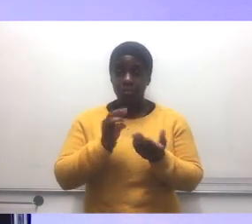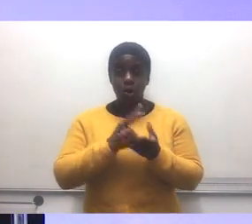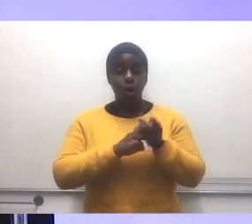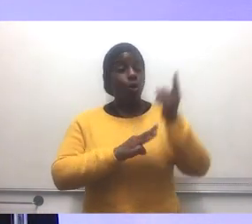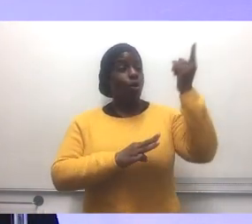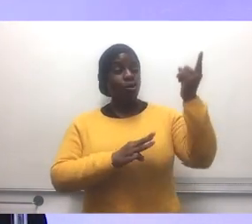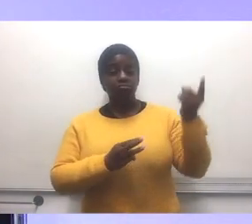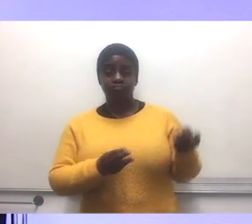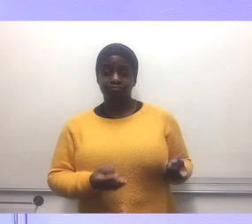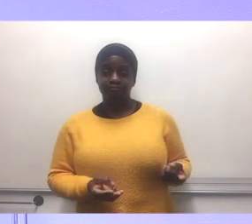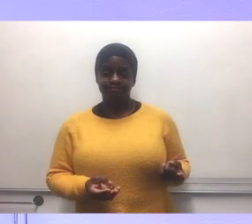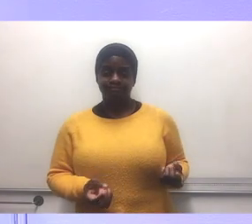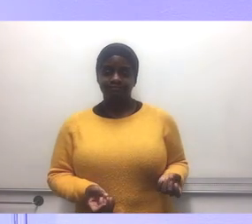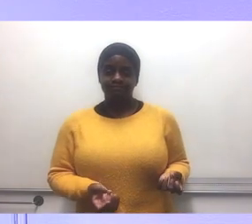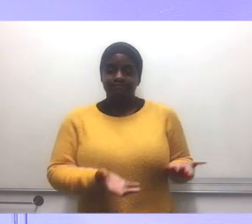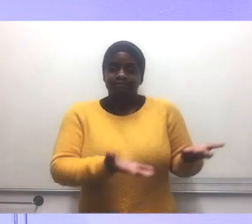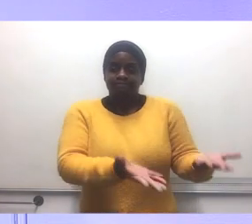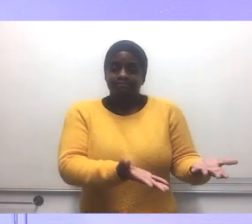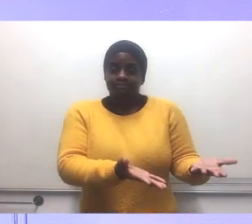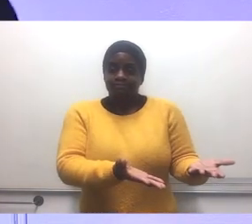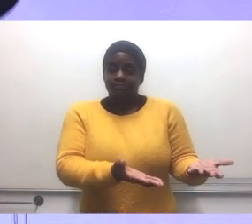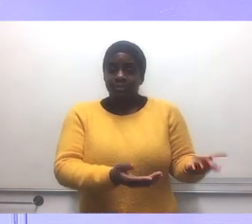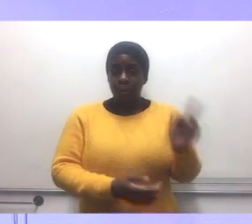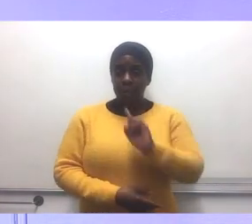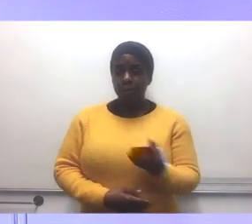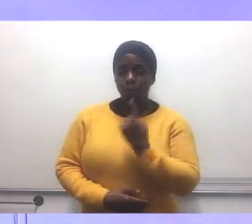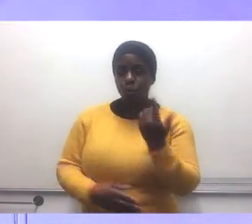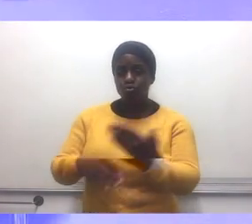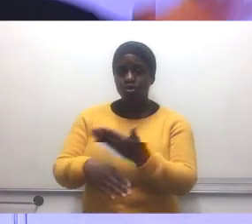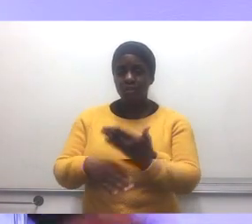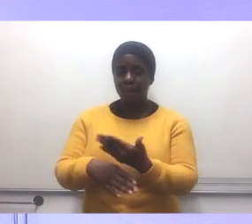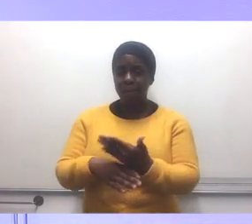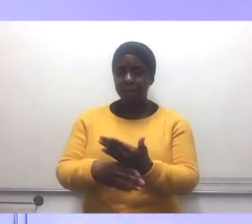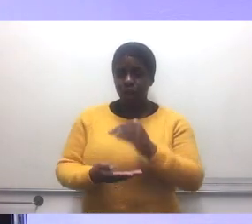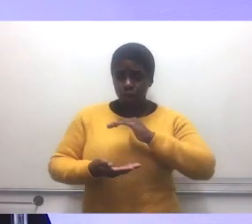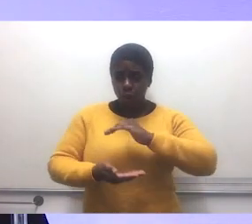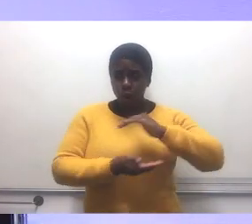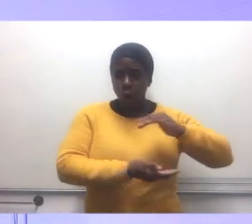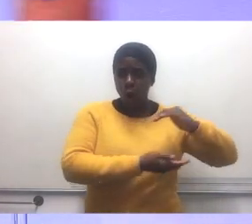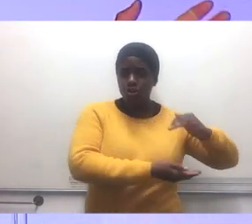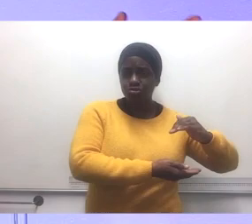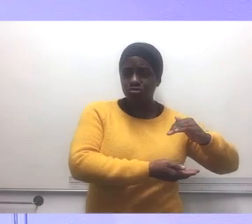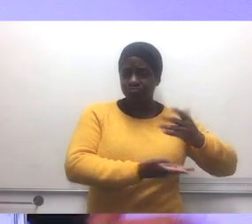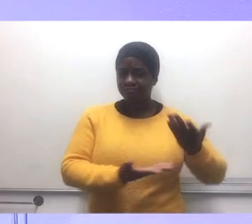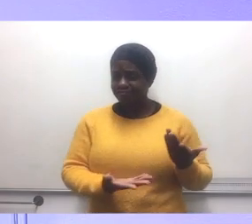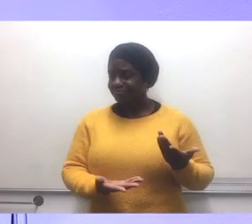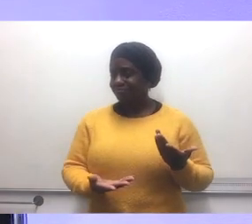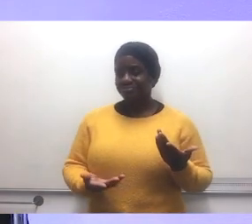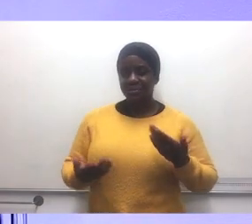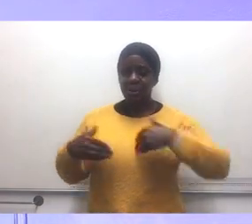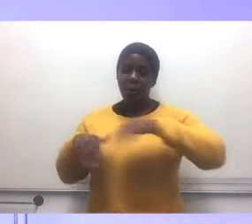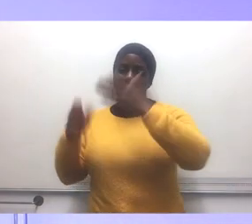abandon those who are serving them. They go on a holiday and leave their devotees